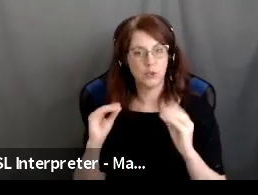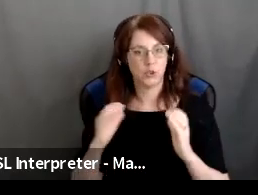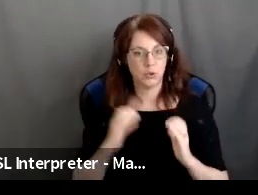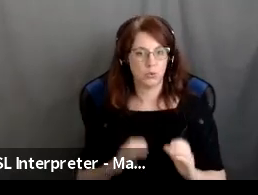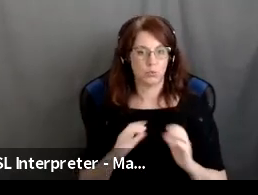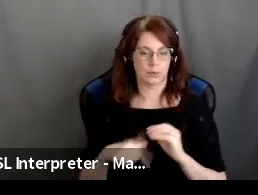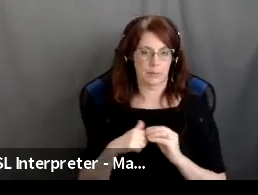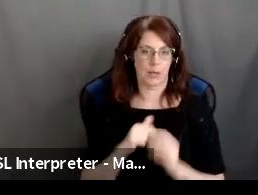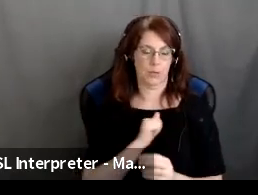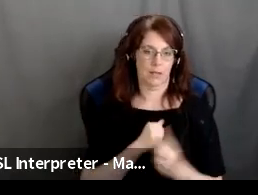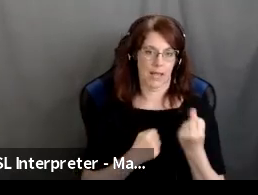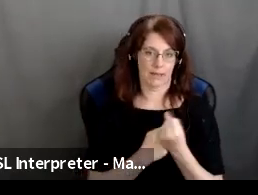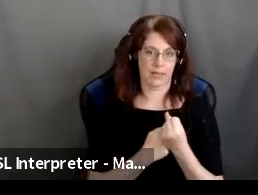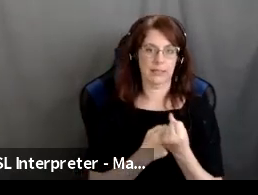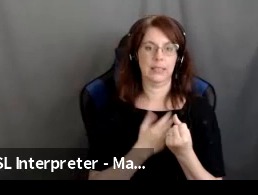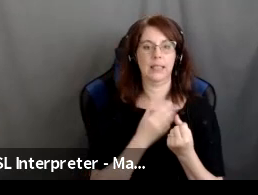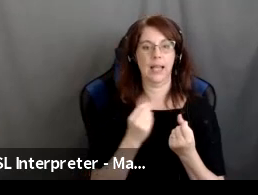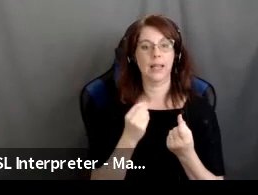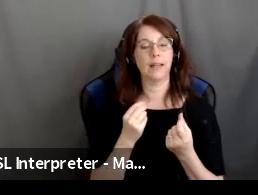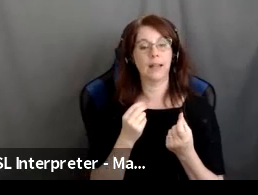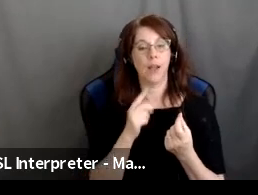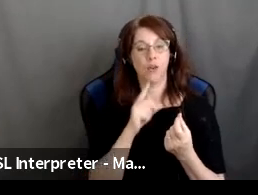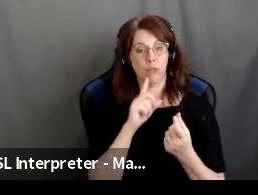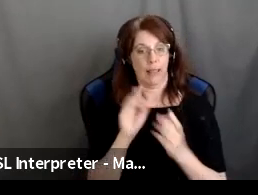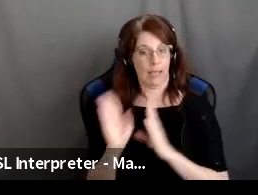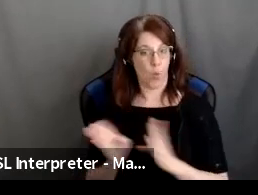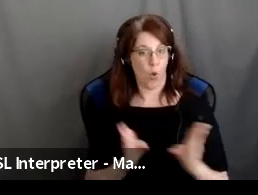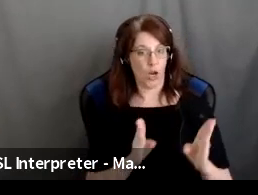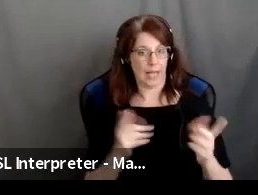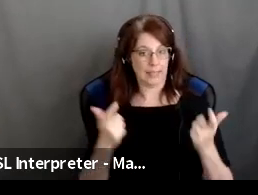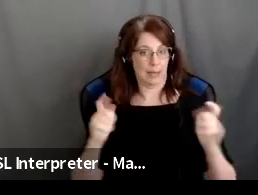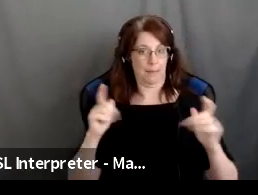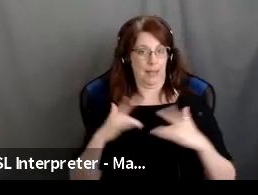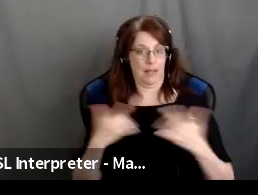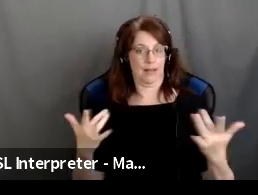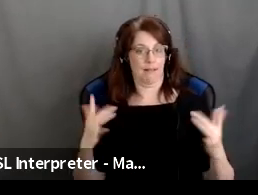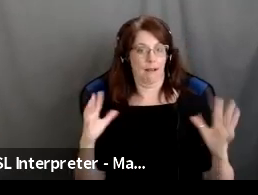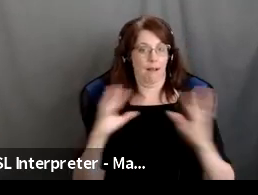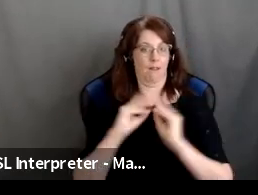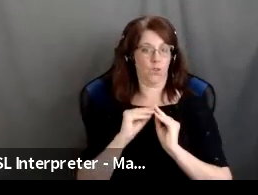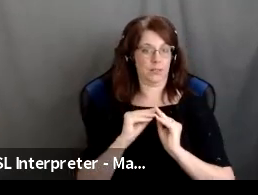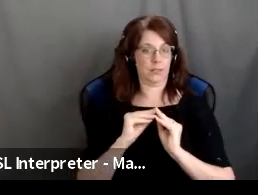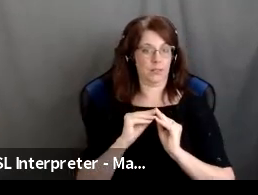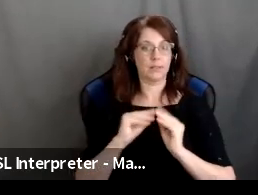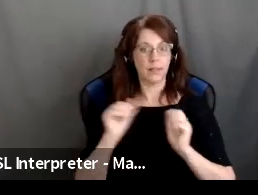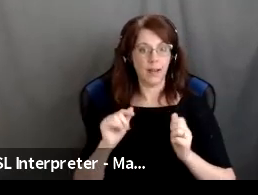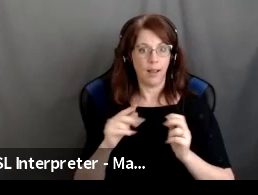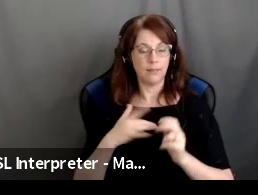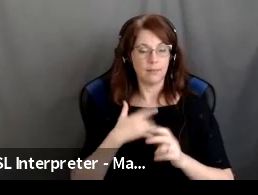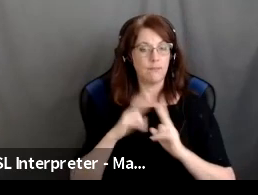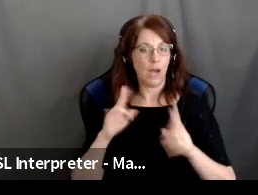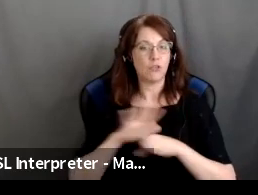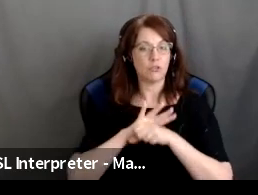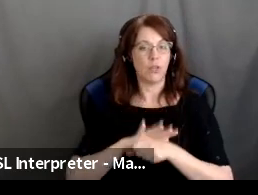and help getting, and especially organizing a big conference. You know, that can be very stressful.